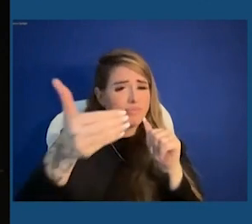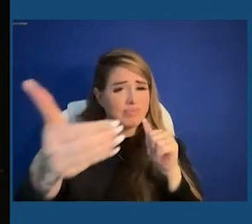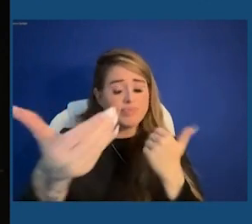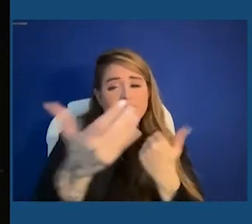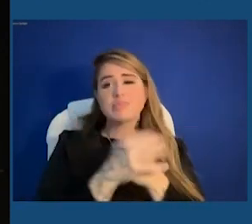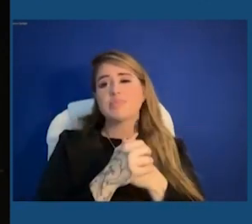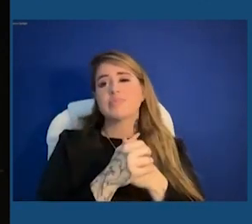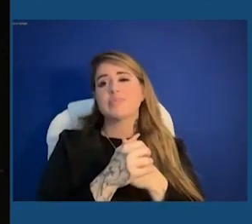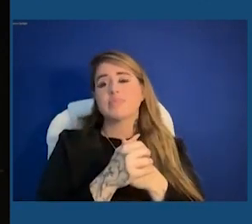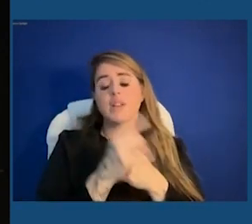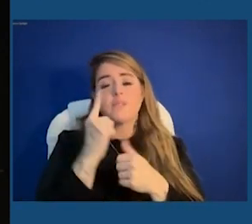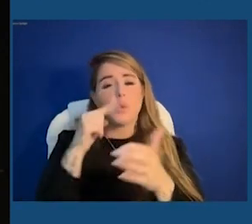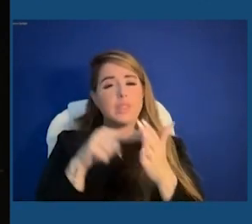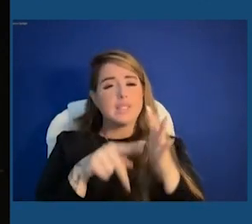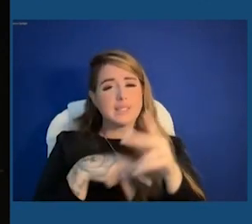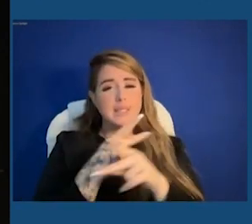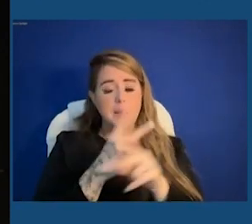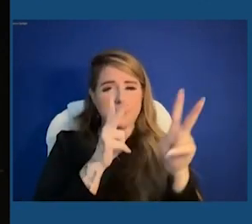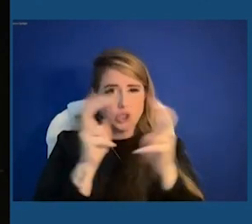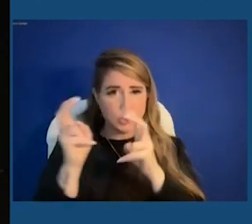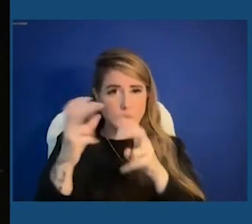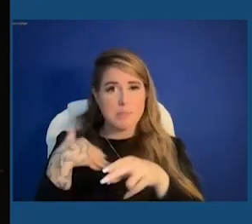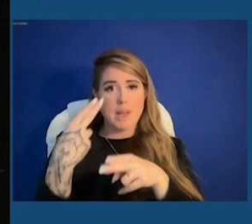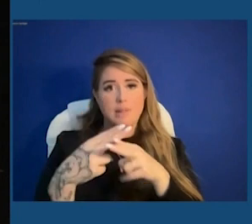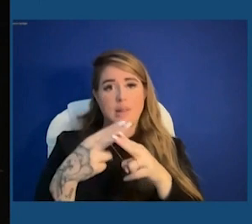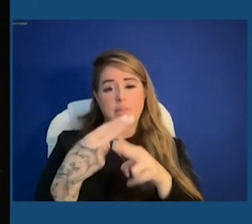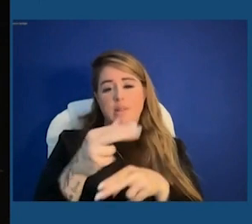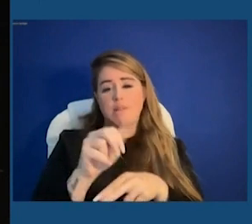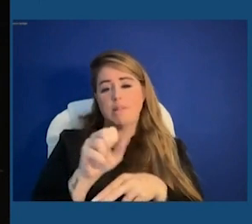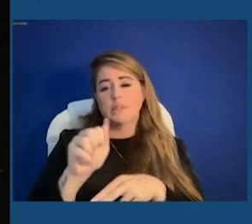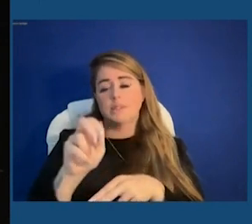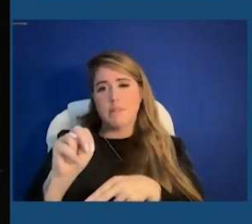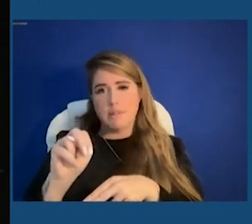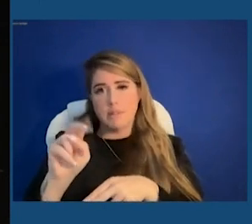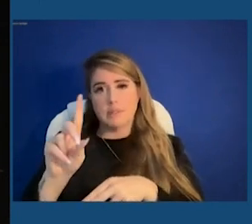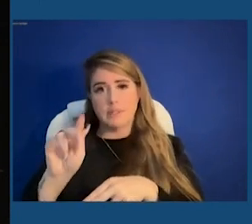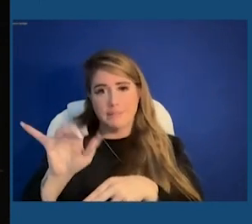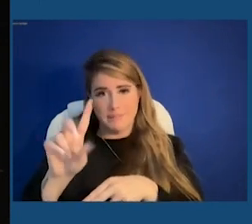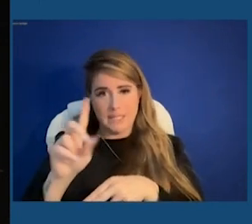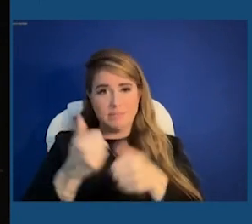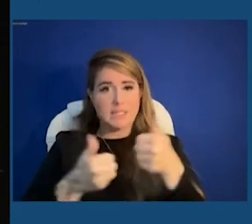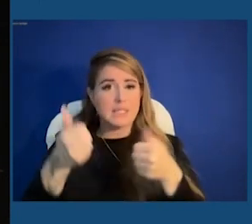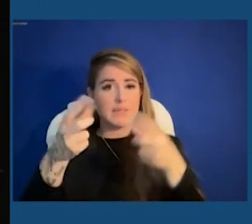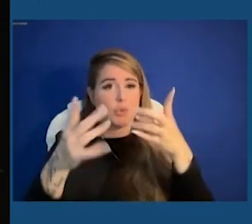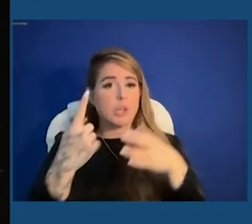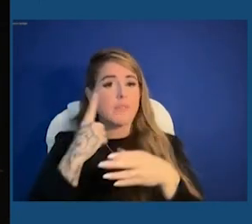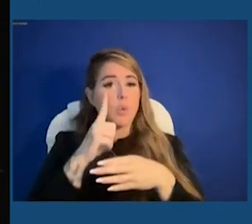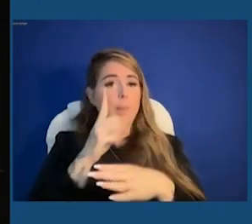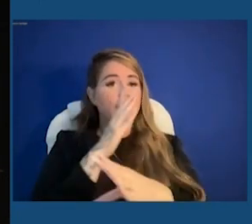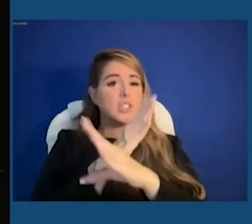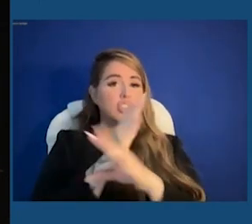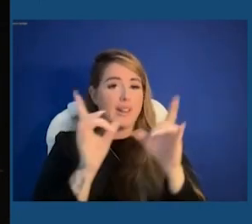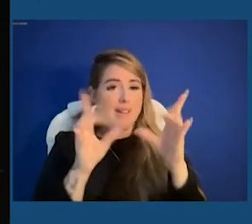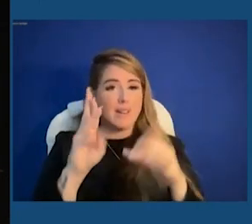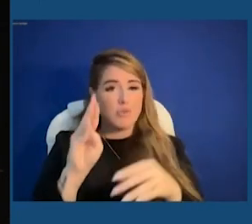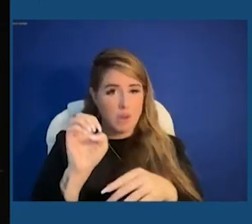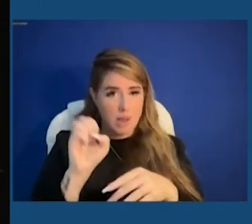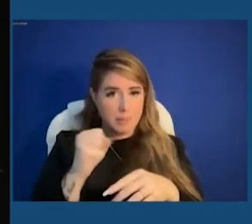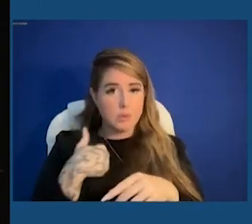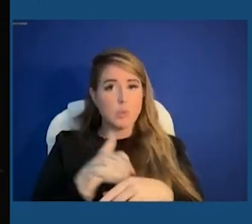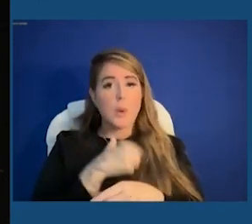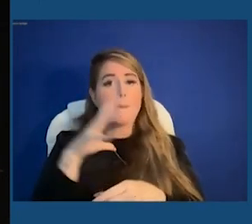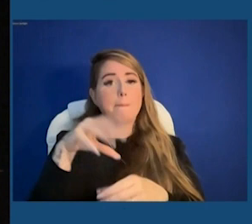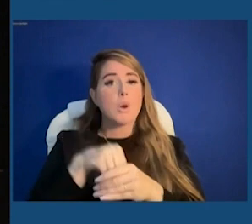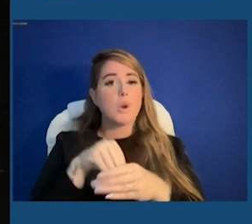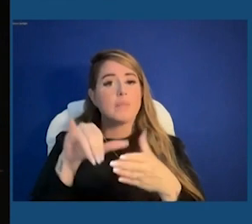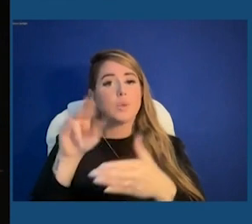on these sorts of issues. So my name is Hassan Naveed. I'm the Executive Director for the Office for the Prevention of Hate Crimes. We are part of New York